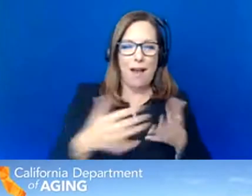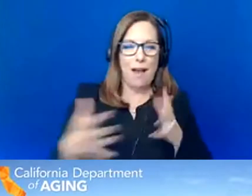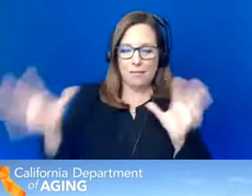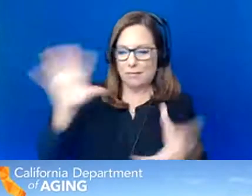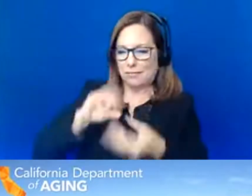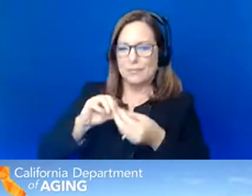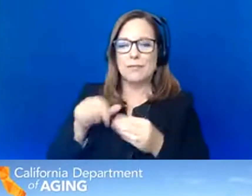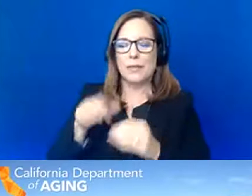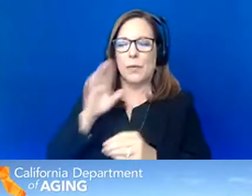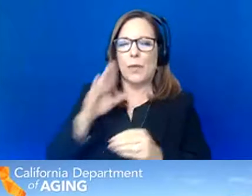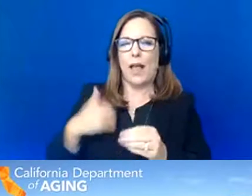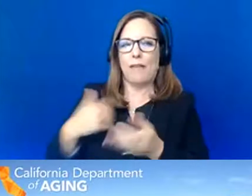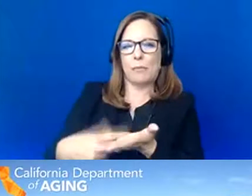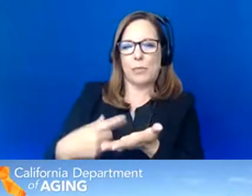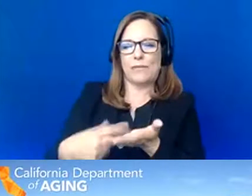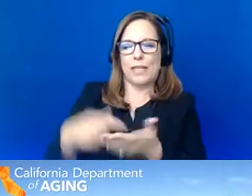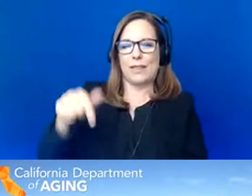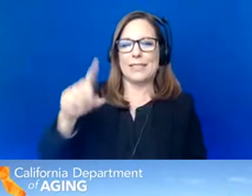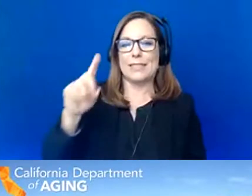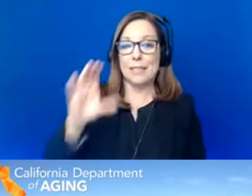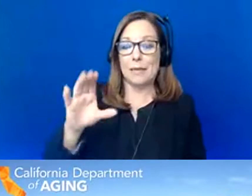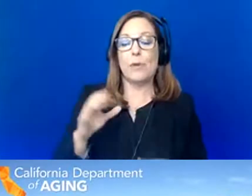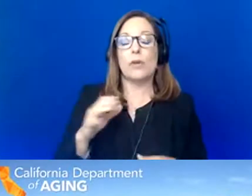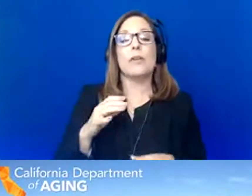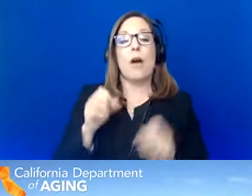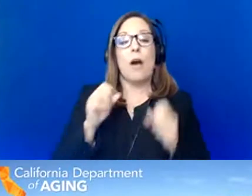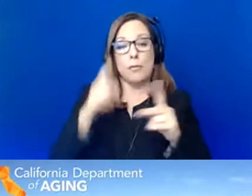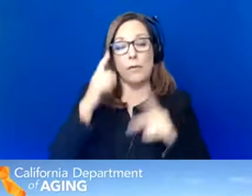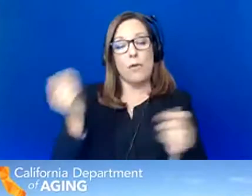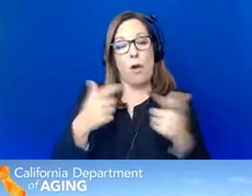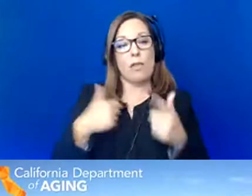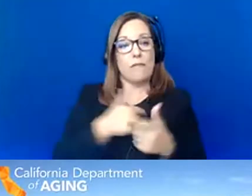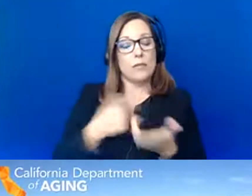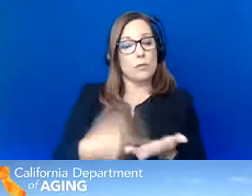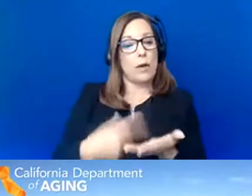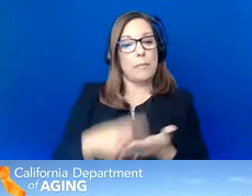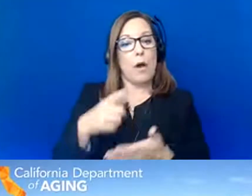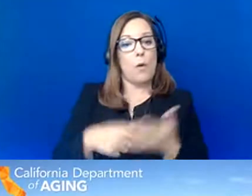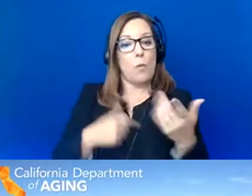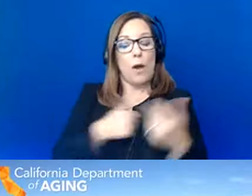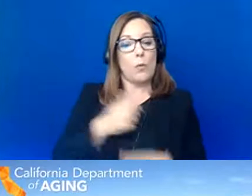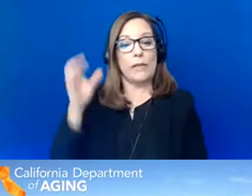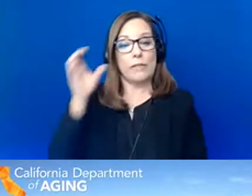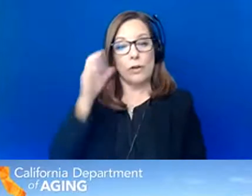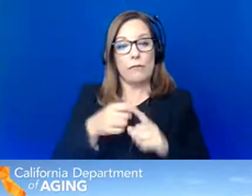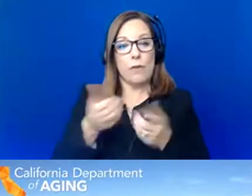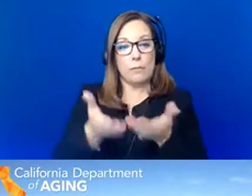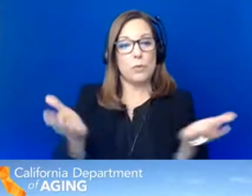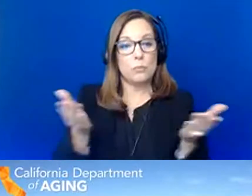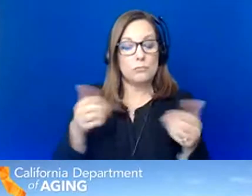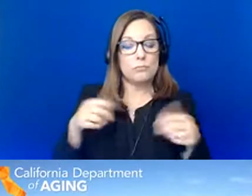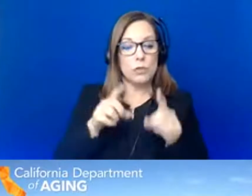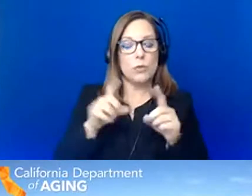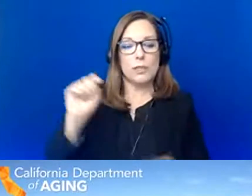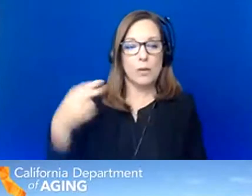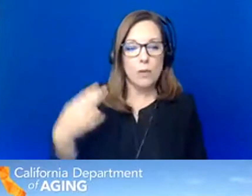December, where we can all talk about what has been heard at all these town halls and the webinars, and talk about next